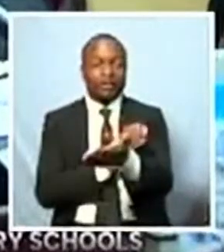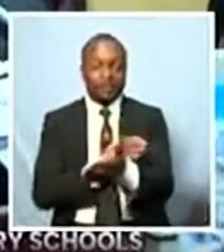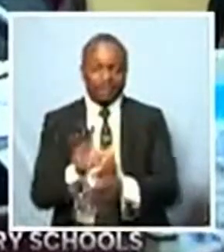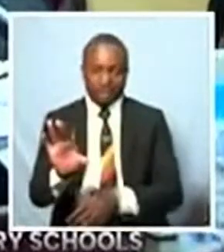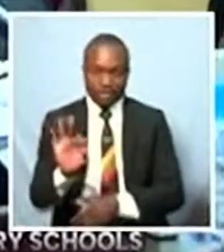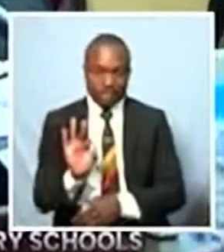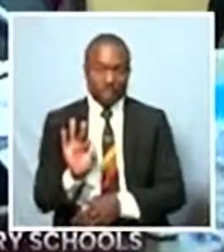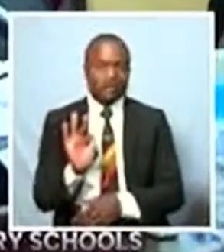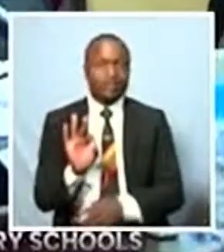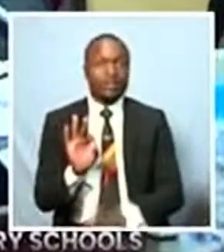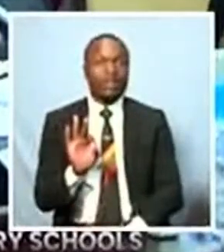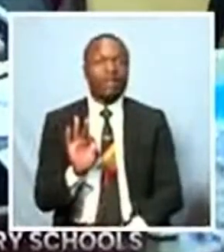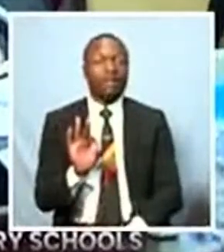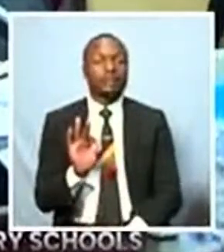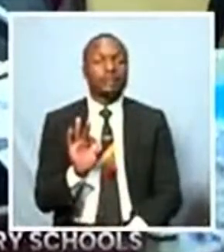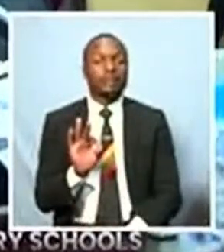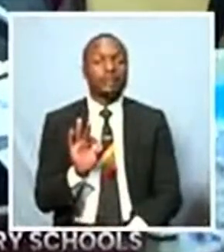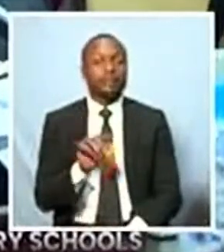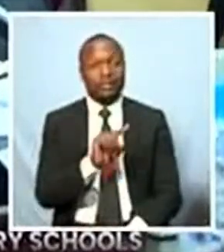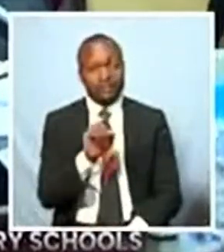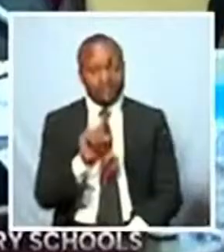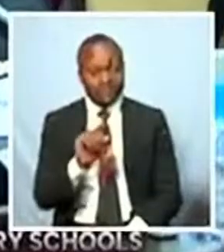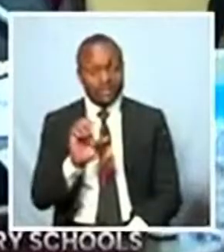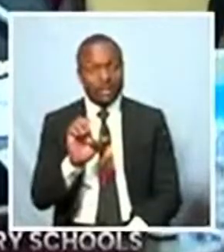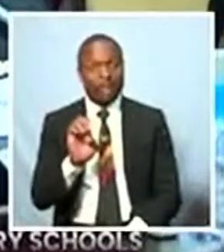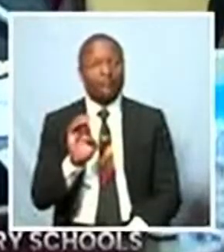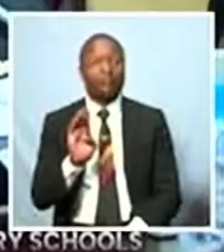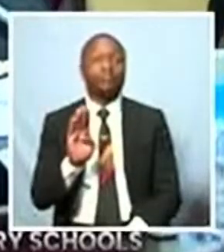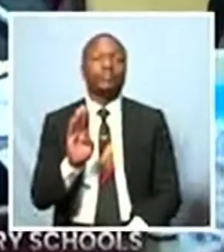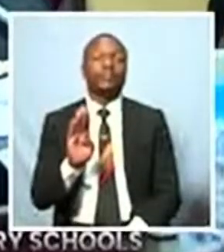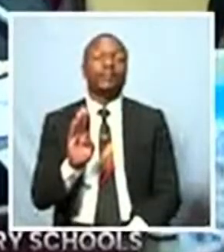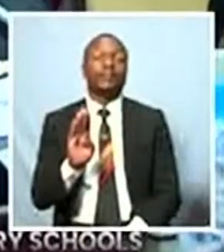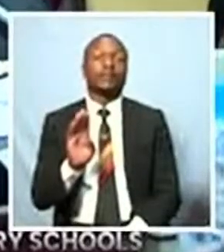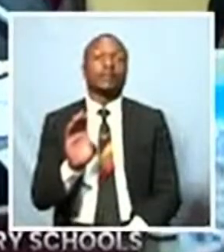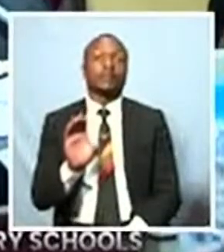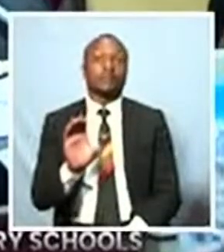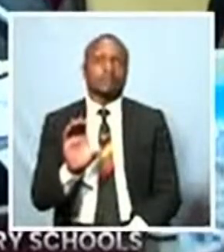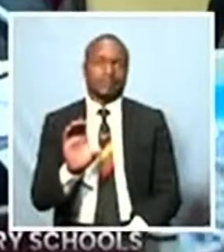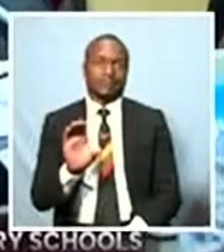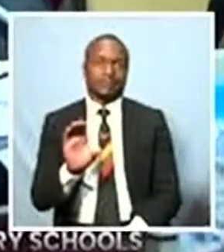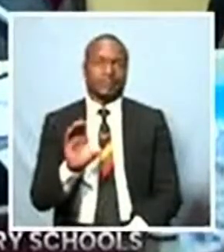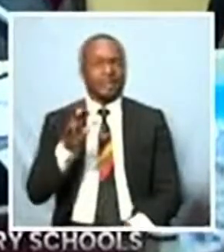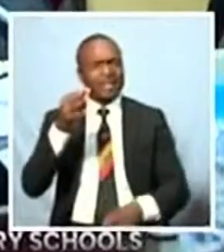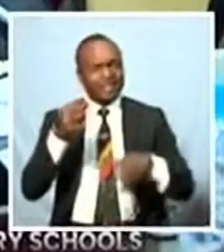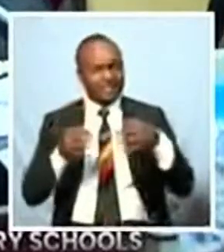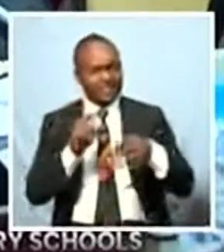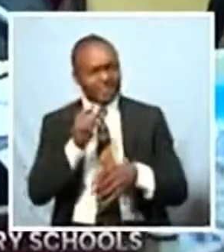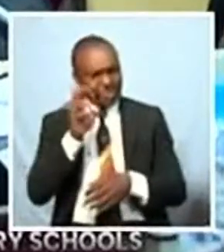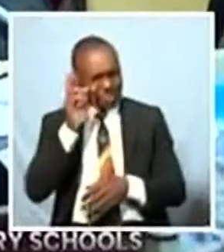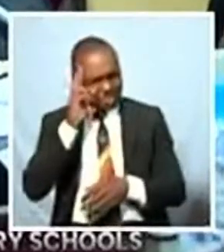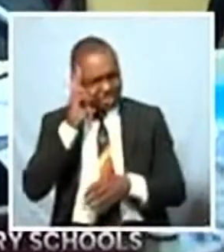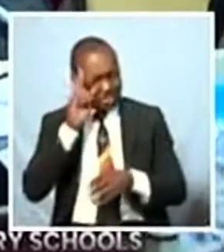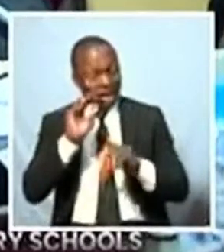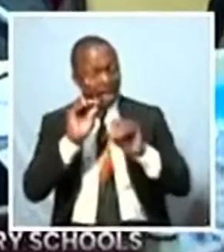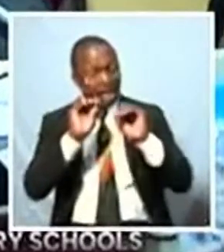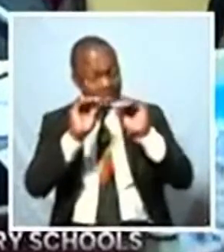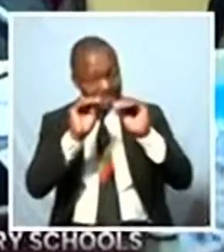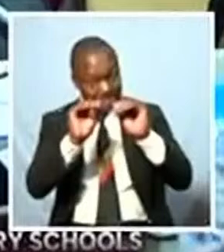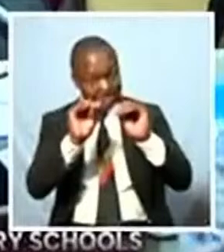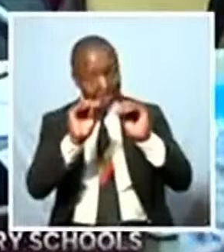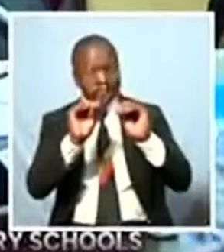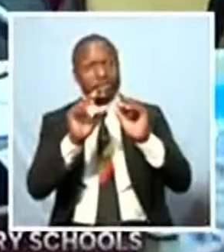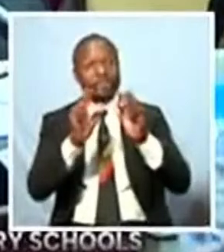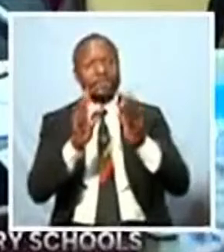called ZEBEC. And as we picked ZEBEC, if you remember at teacher training,